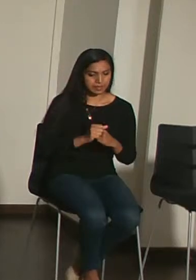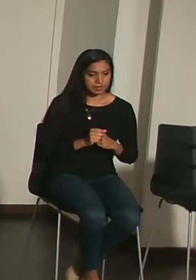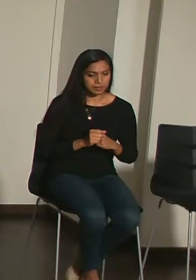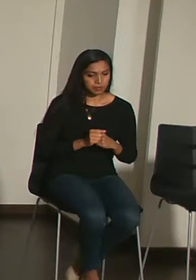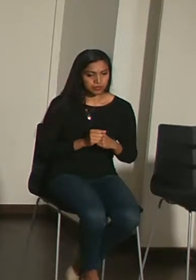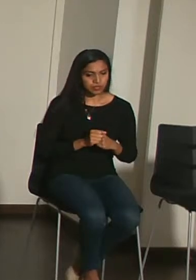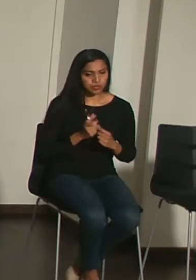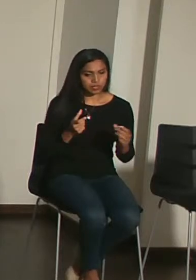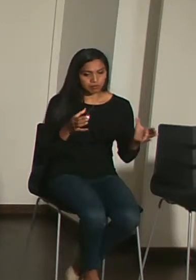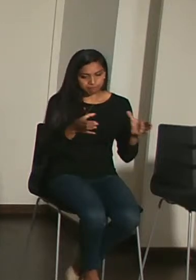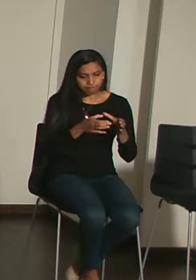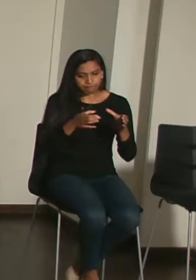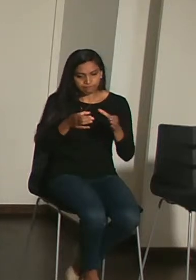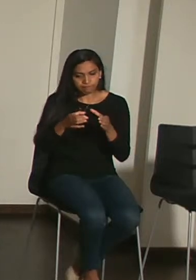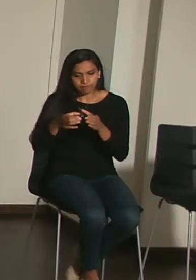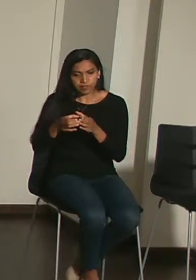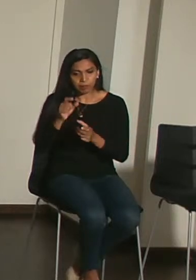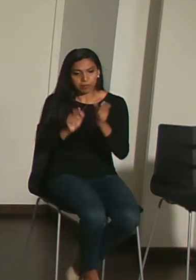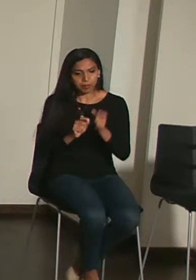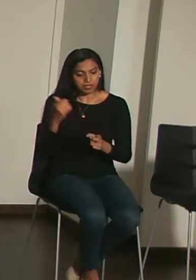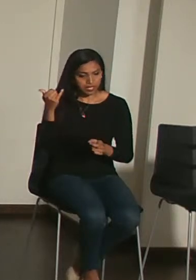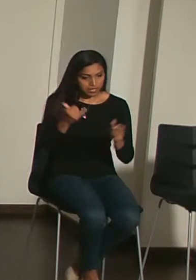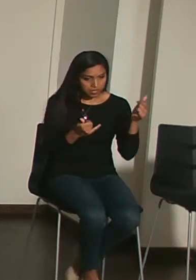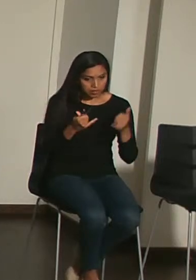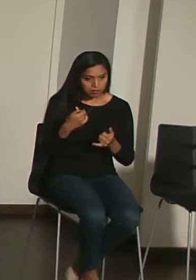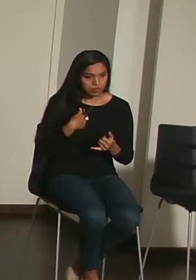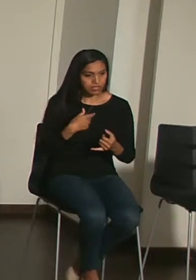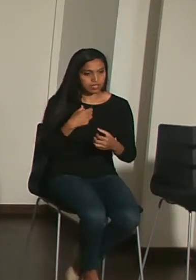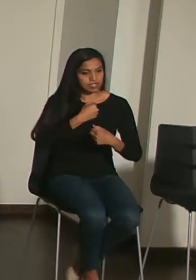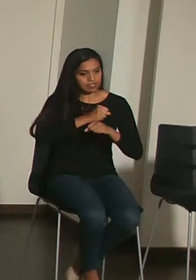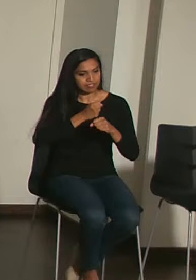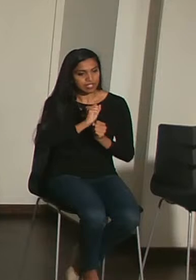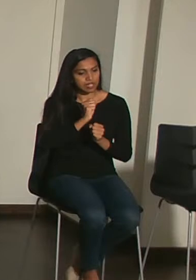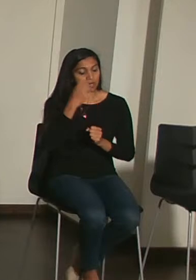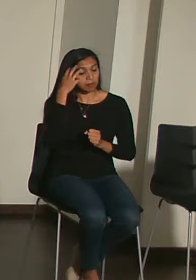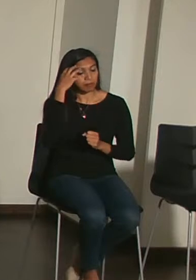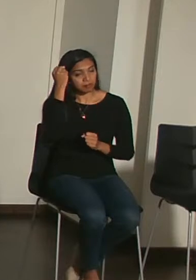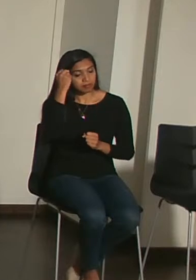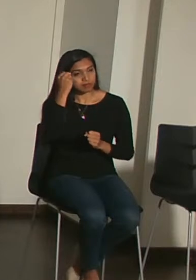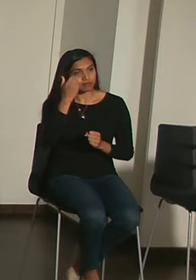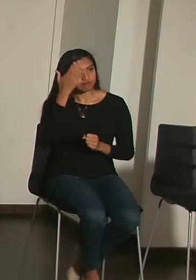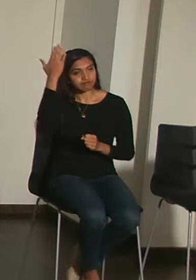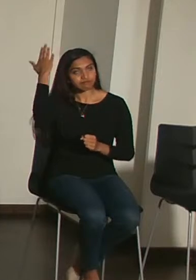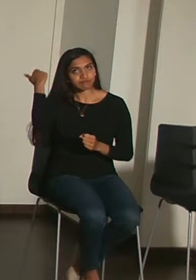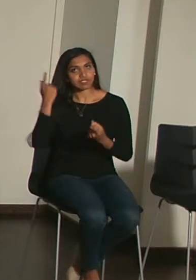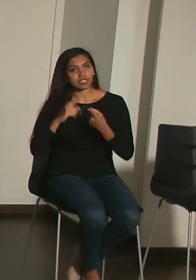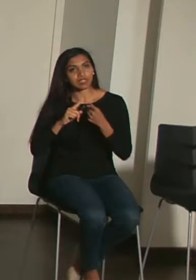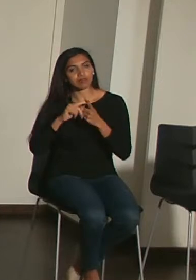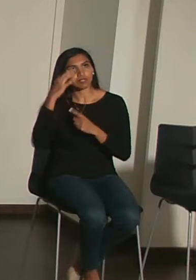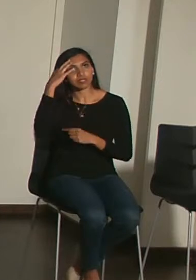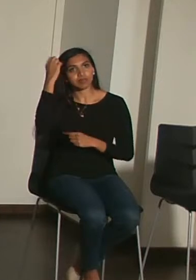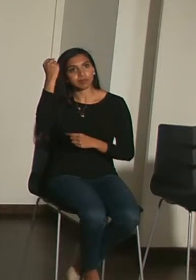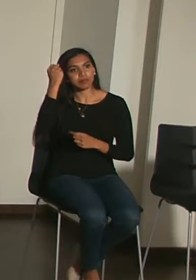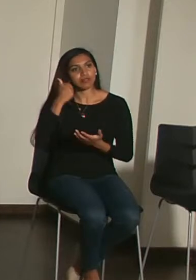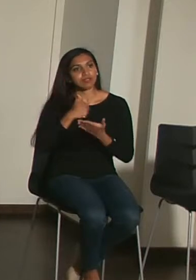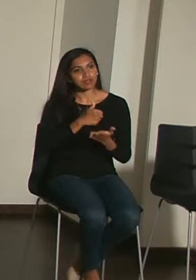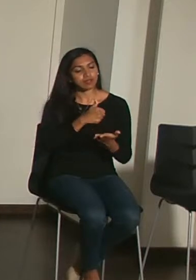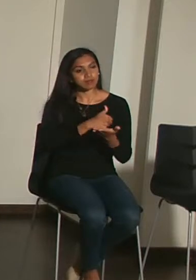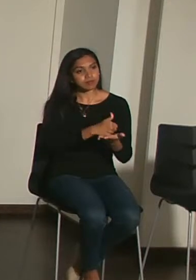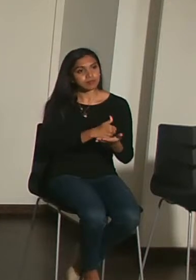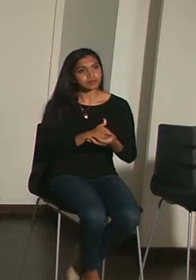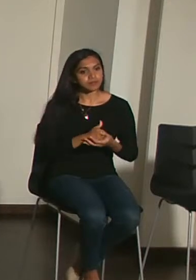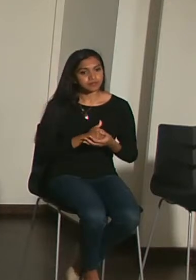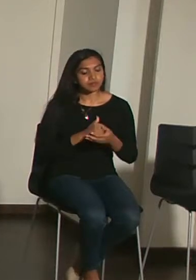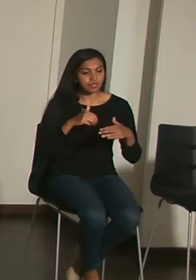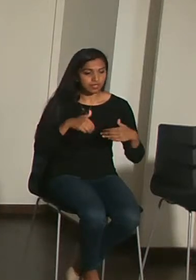these spaces end up creating or inventing new ways of remembrance in some way, and how we